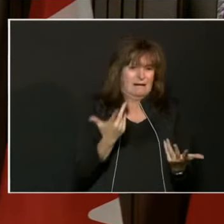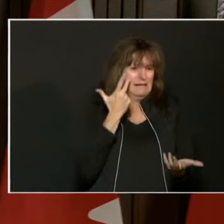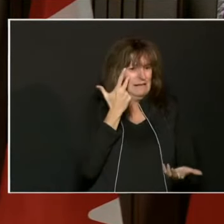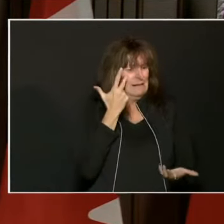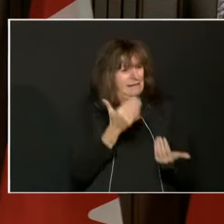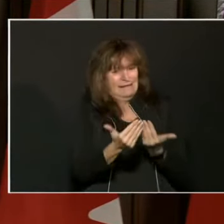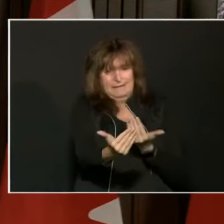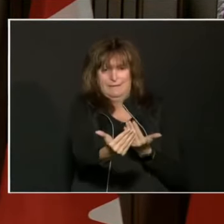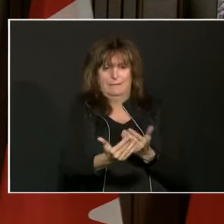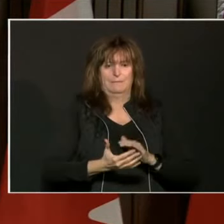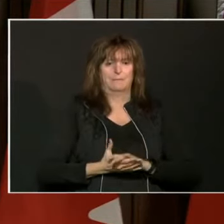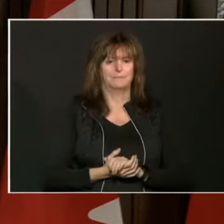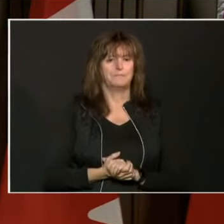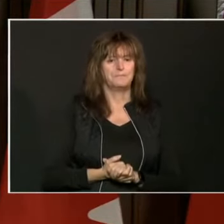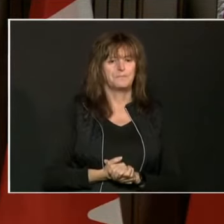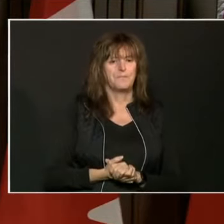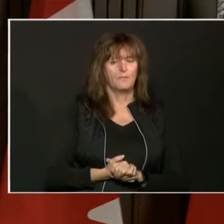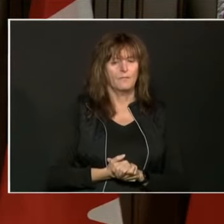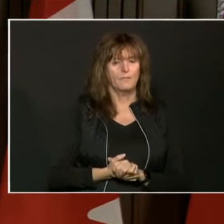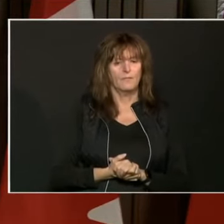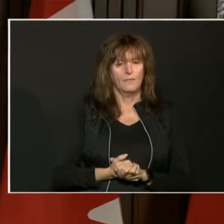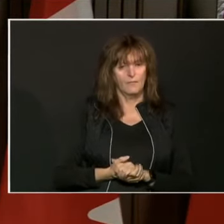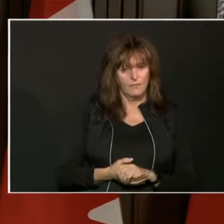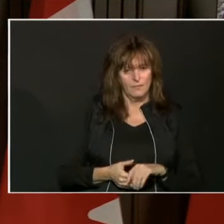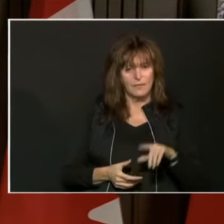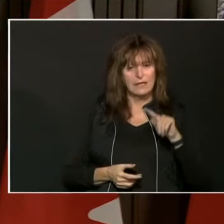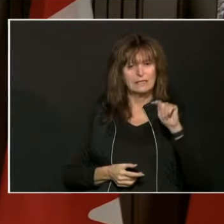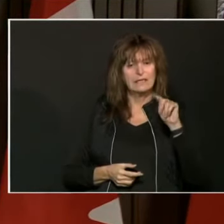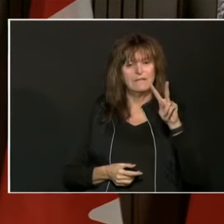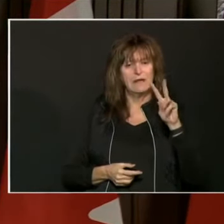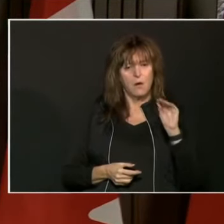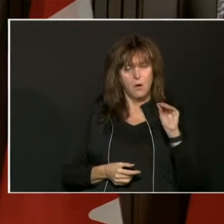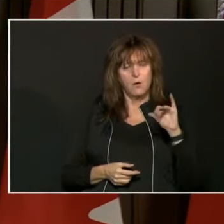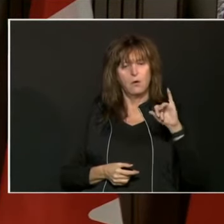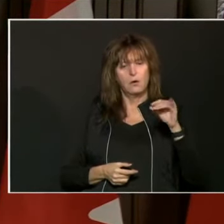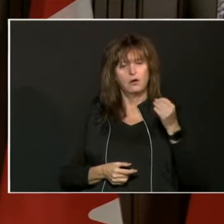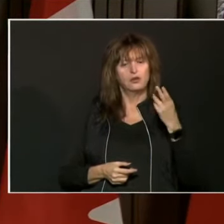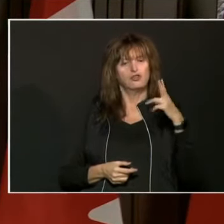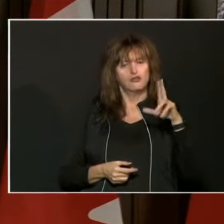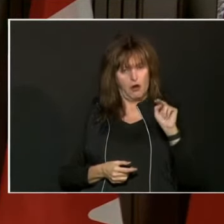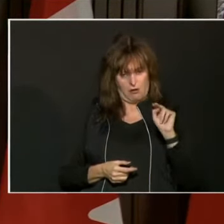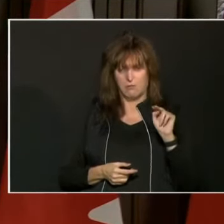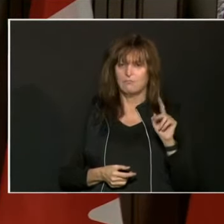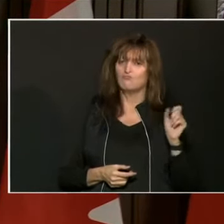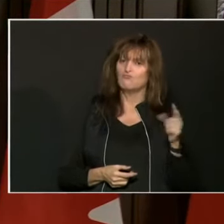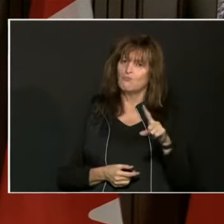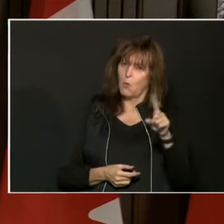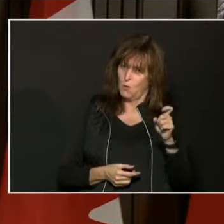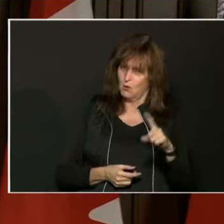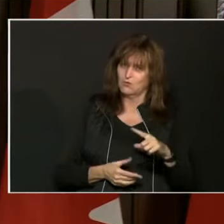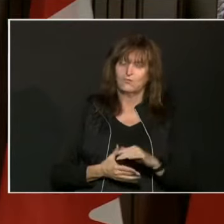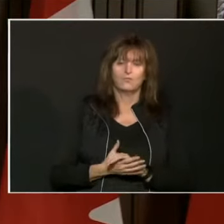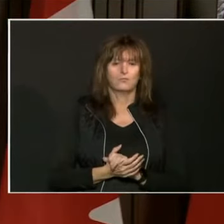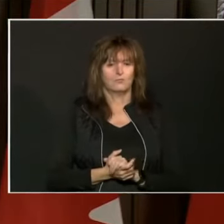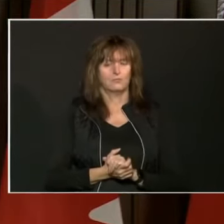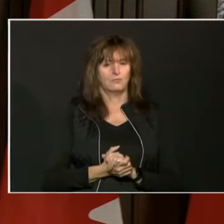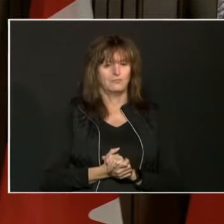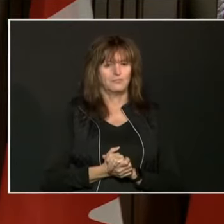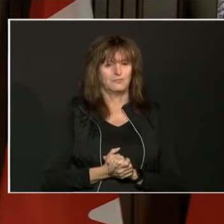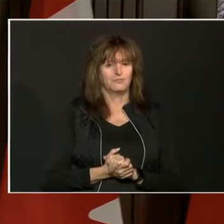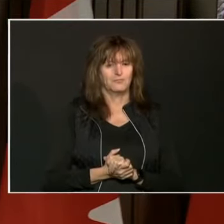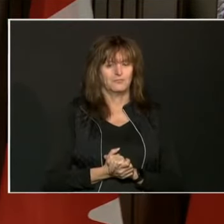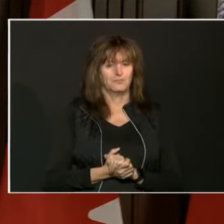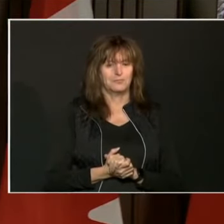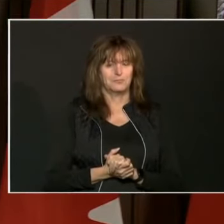McGrath with TVO. Please go ahead. This is more of a reading comprehension question, I guess, perhaps for